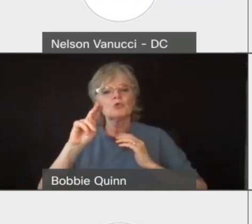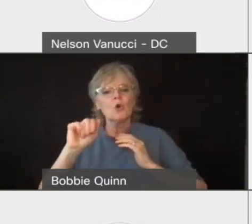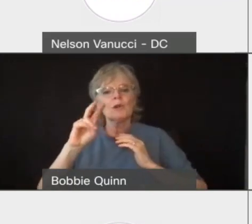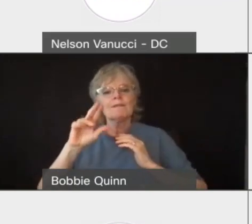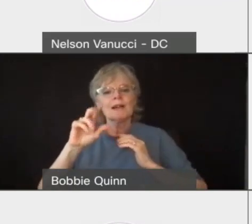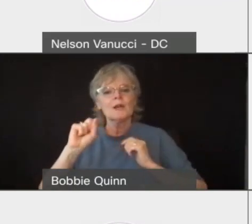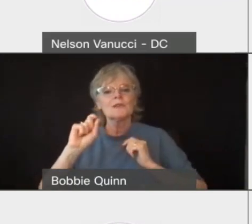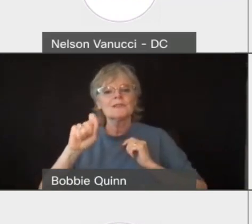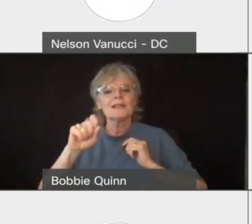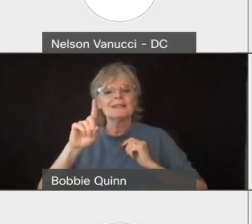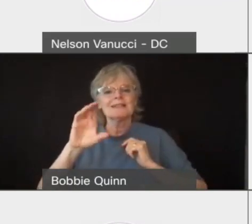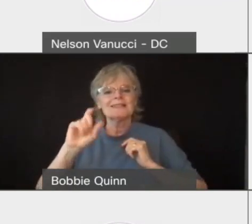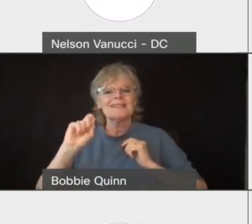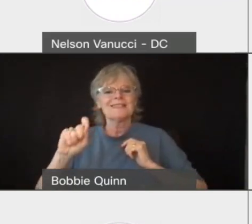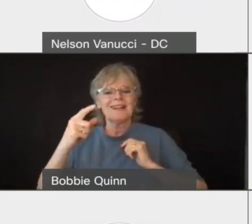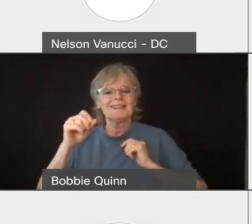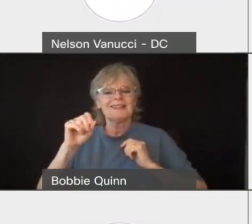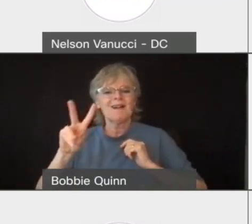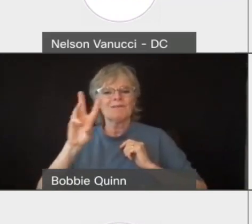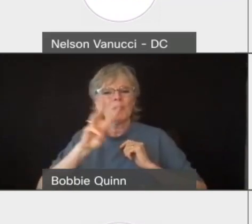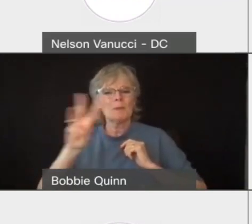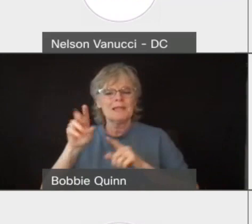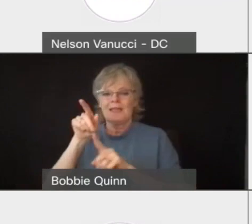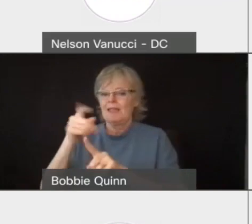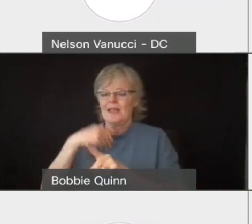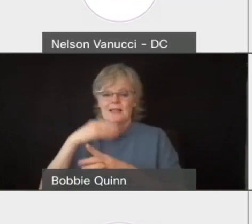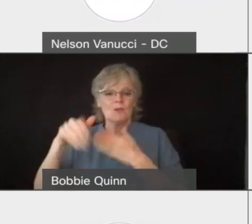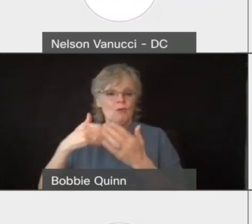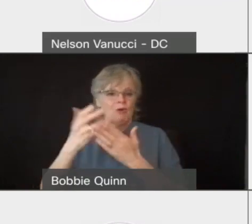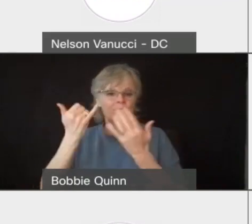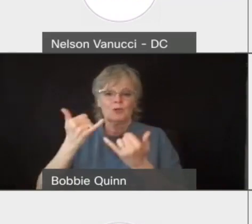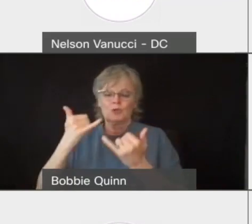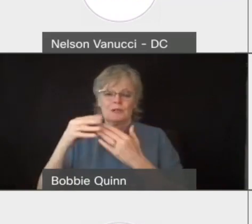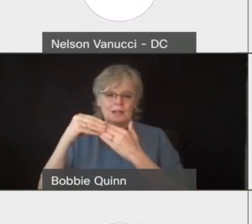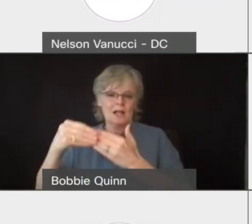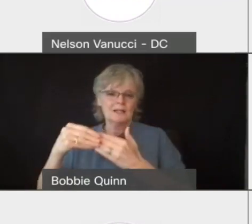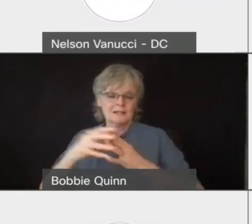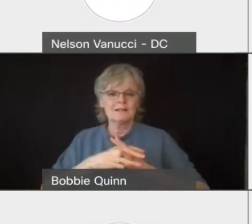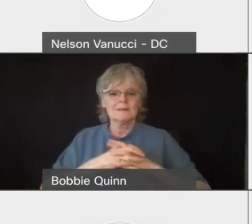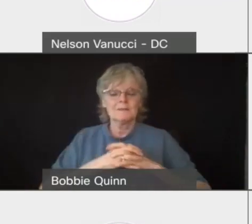coronavirus.dc.gov website because that has all the current guidance on it.